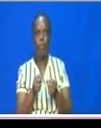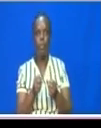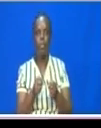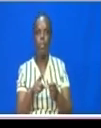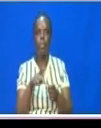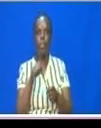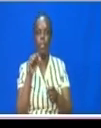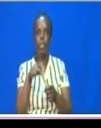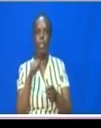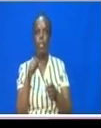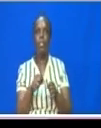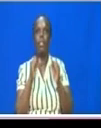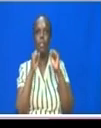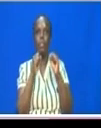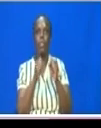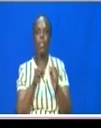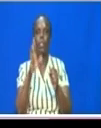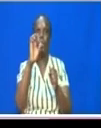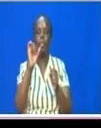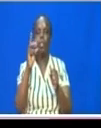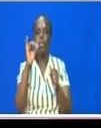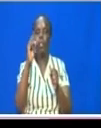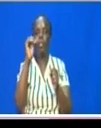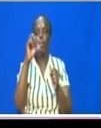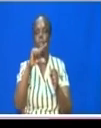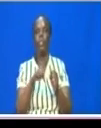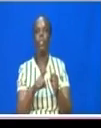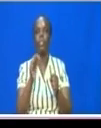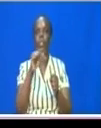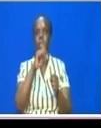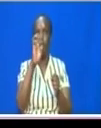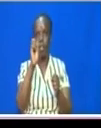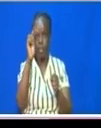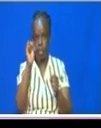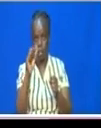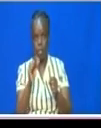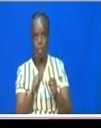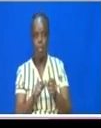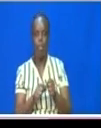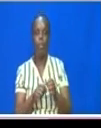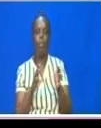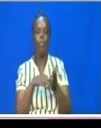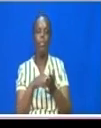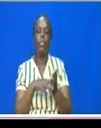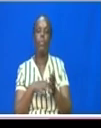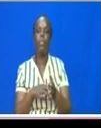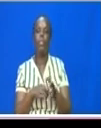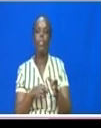Select the strongest reducing agent, or what you call the weakest oxidizing